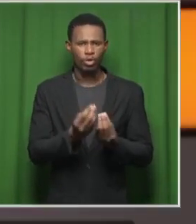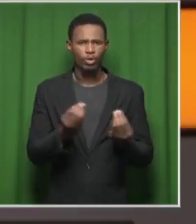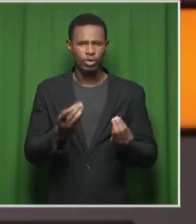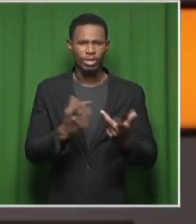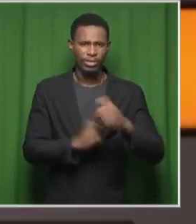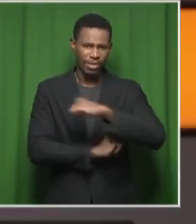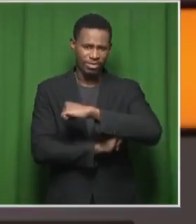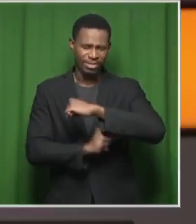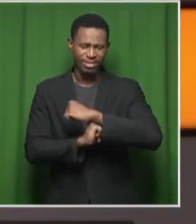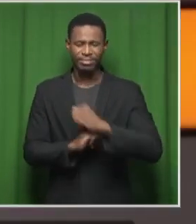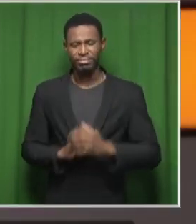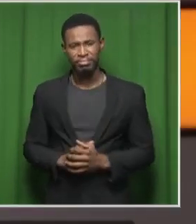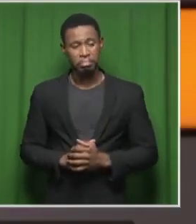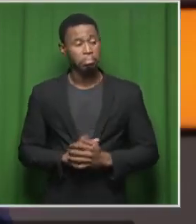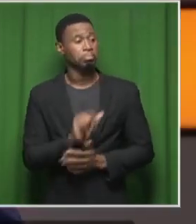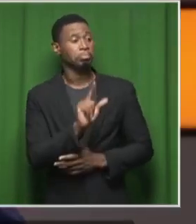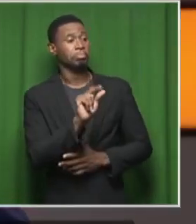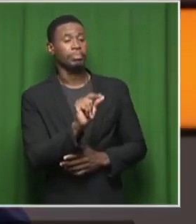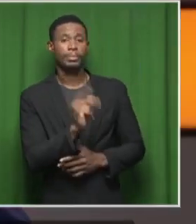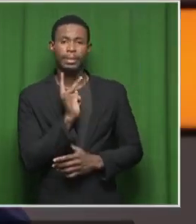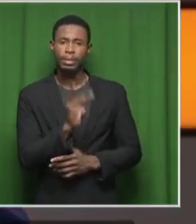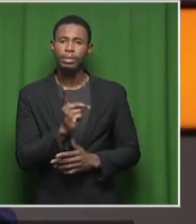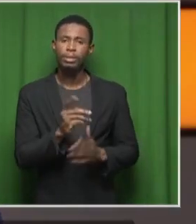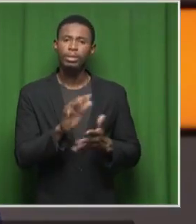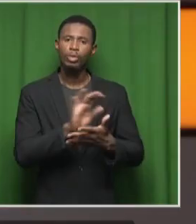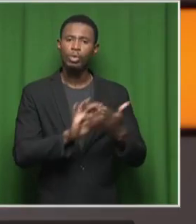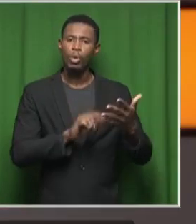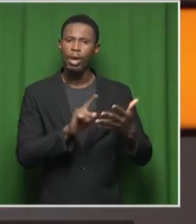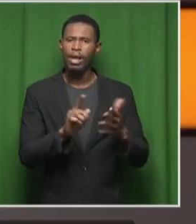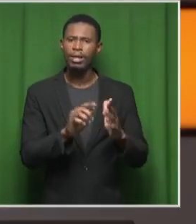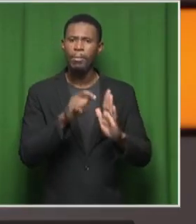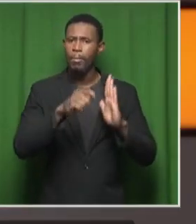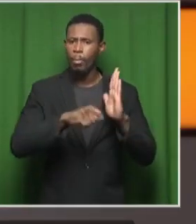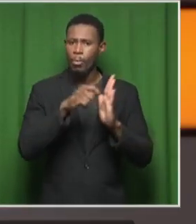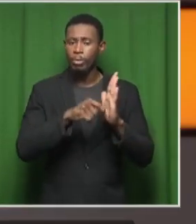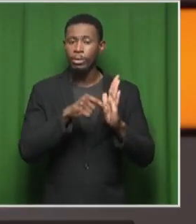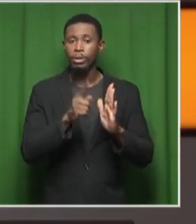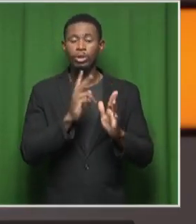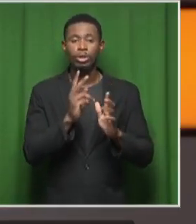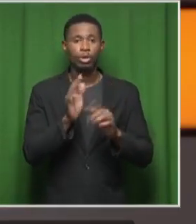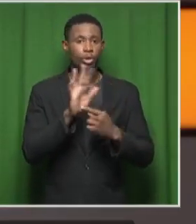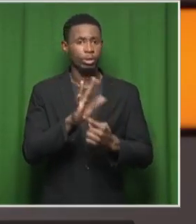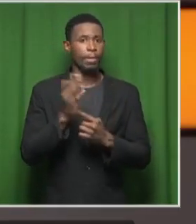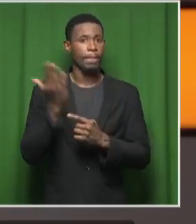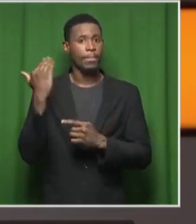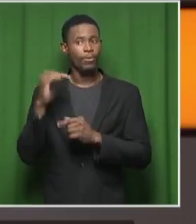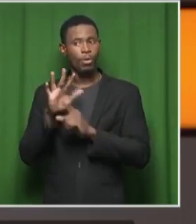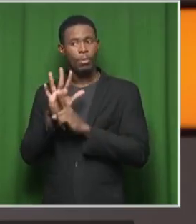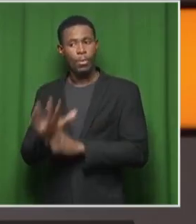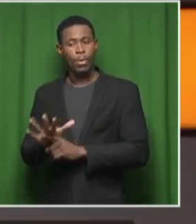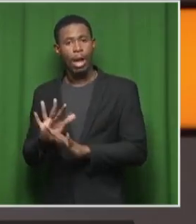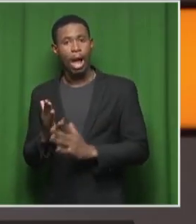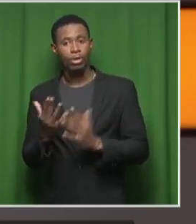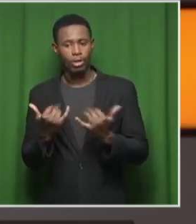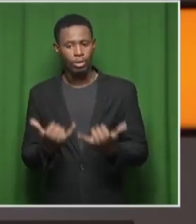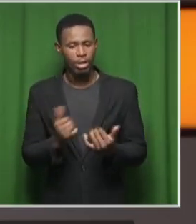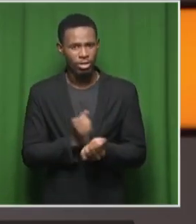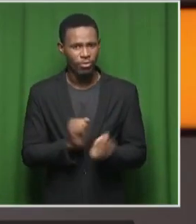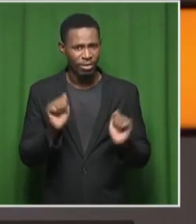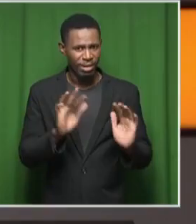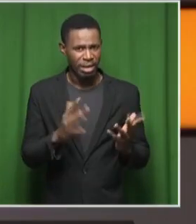this documentary contrasts past oppression and present-day freedom. So what is it that you're hoping viewers will take